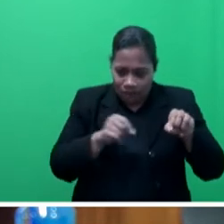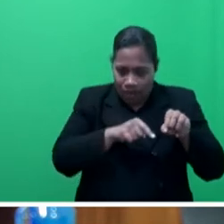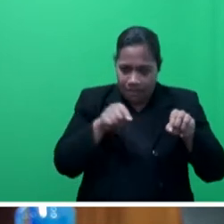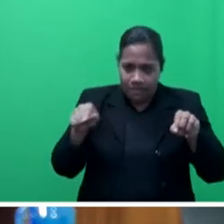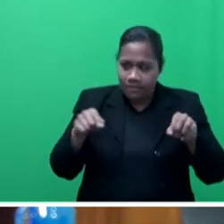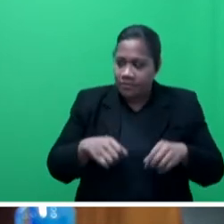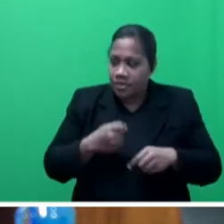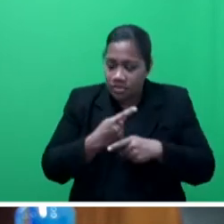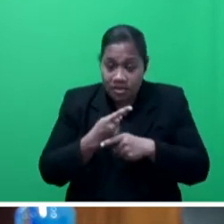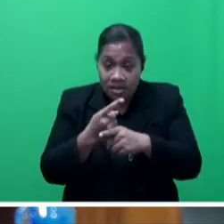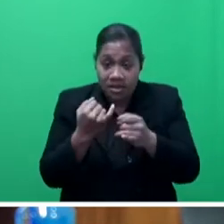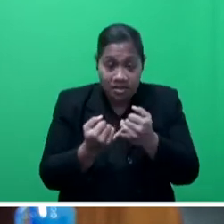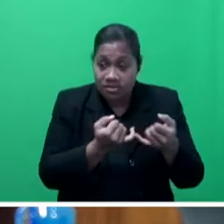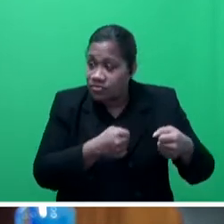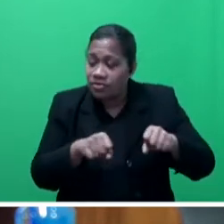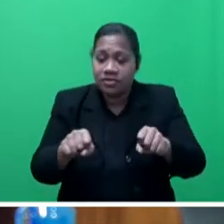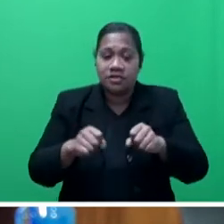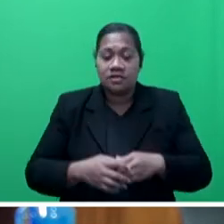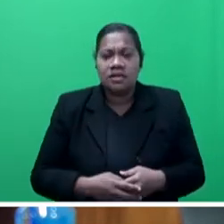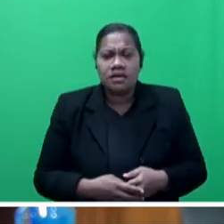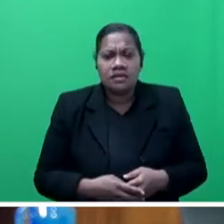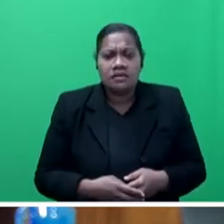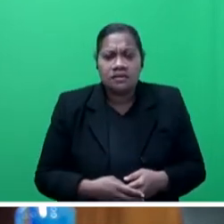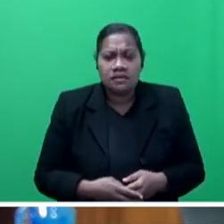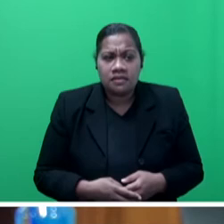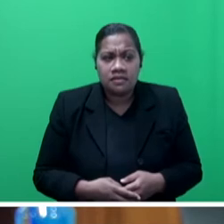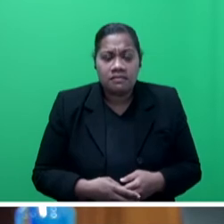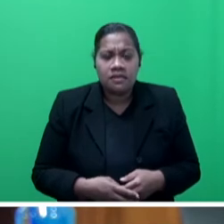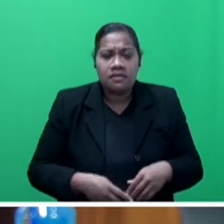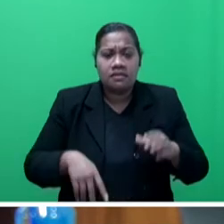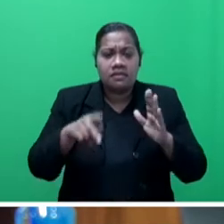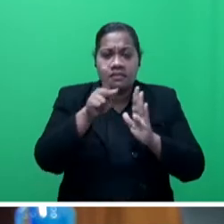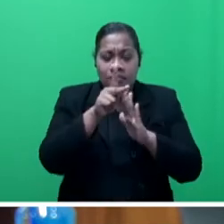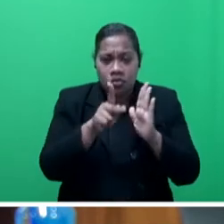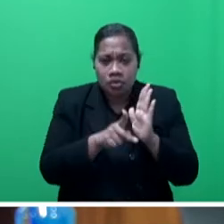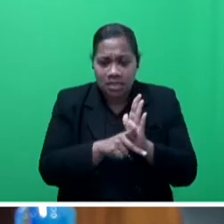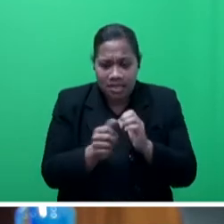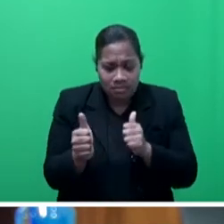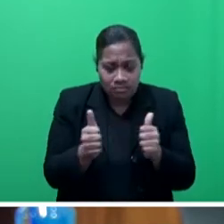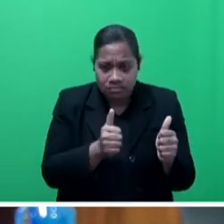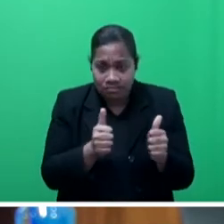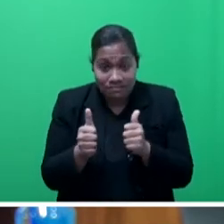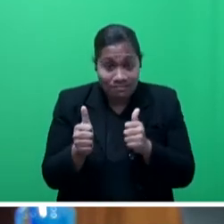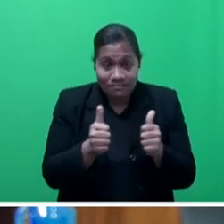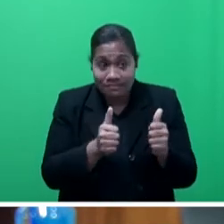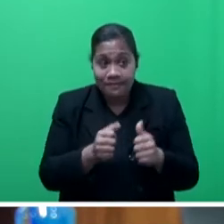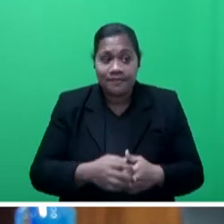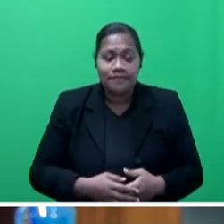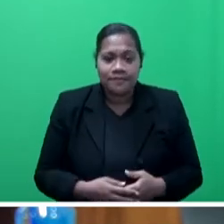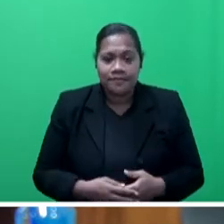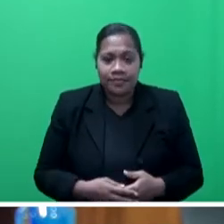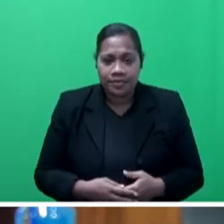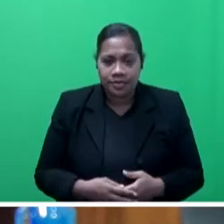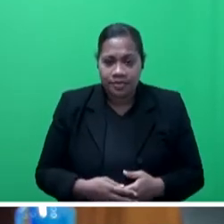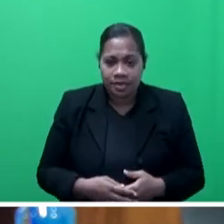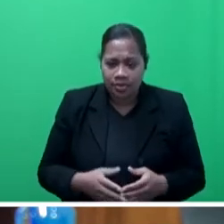strategy is the basis of the related policies and initiatives formulated during the course of our 5-year